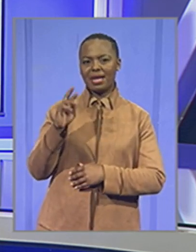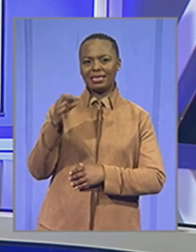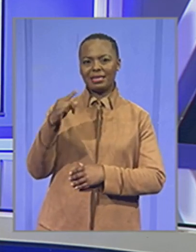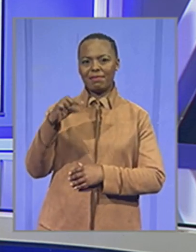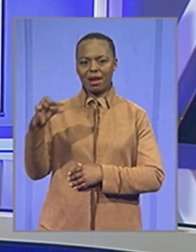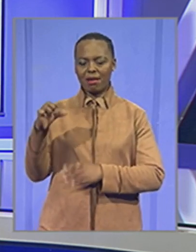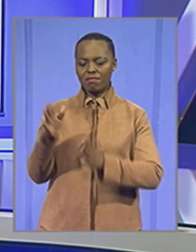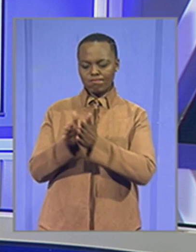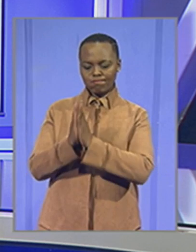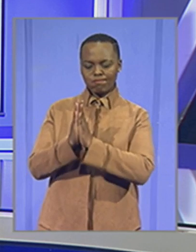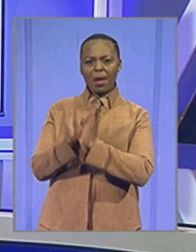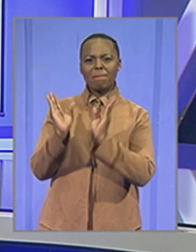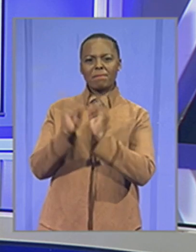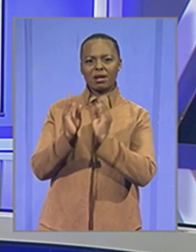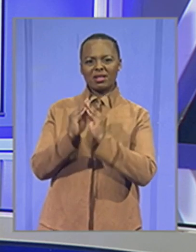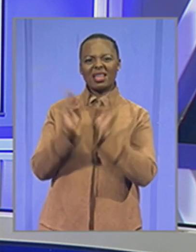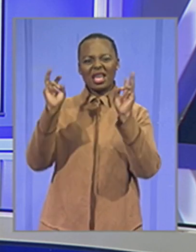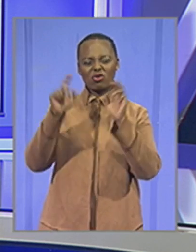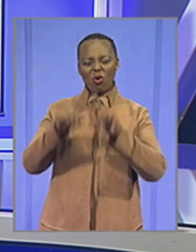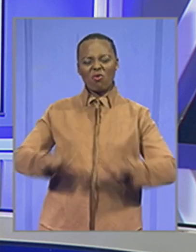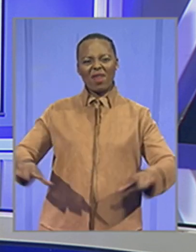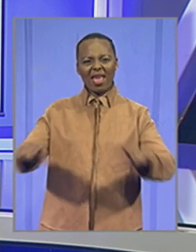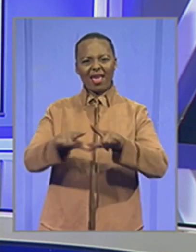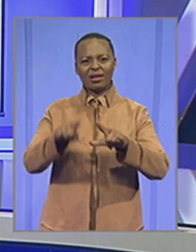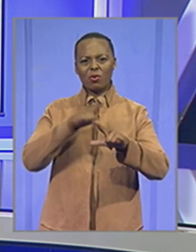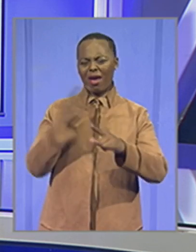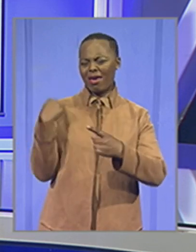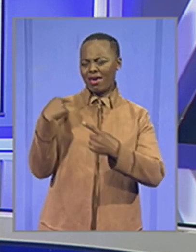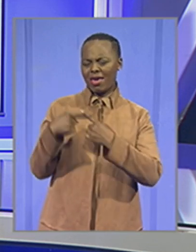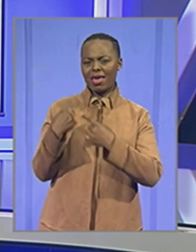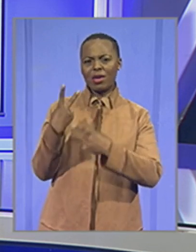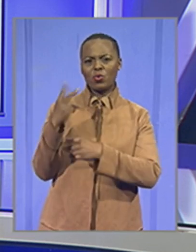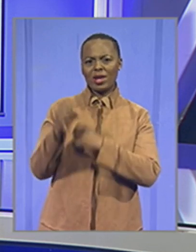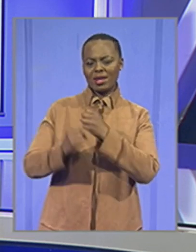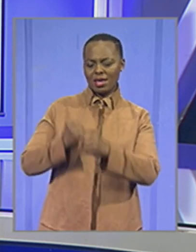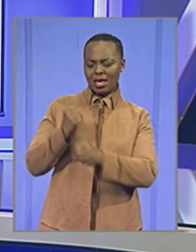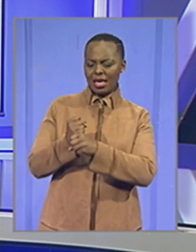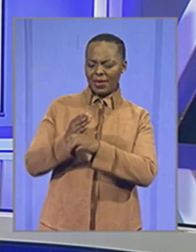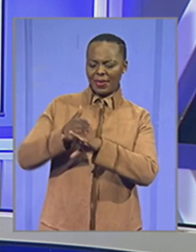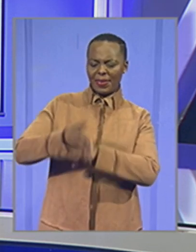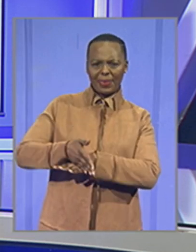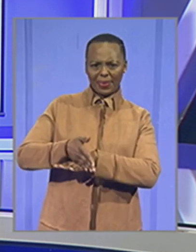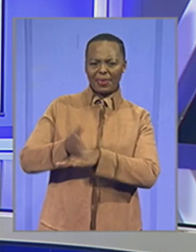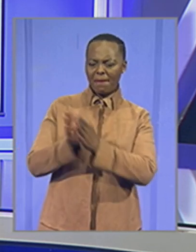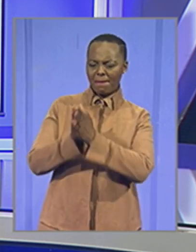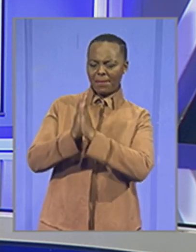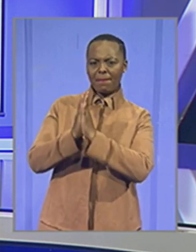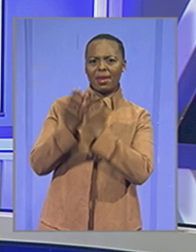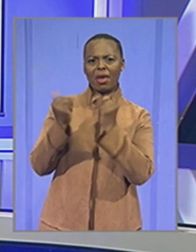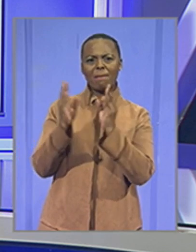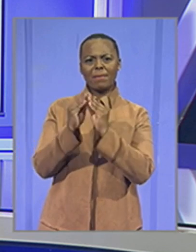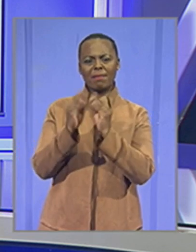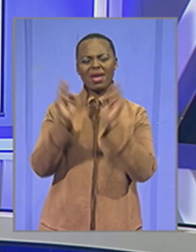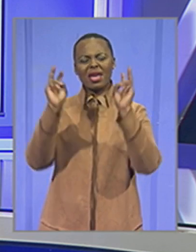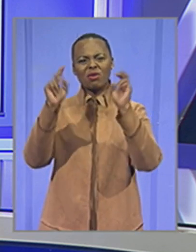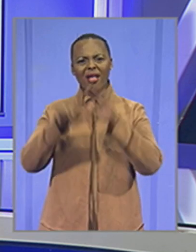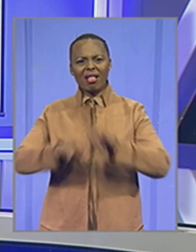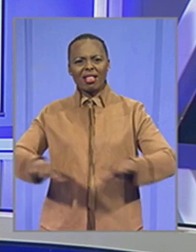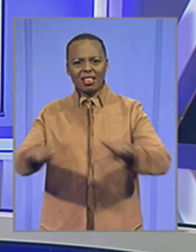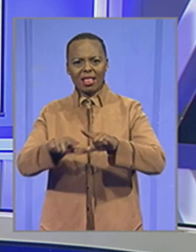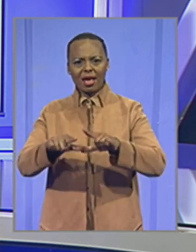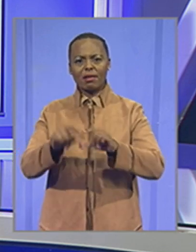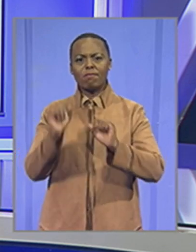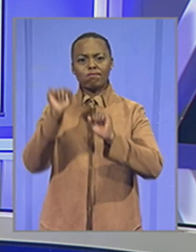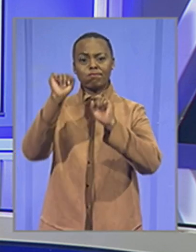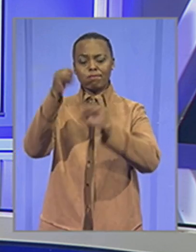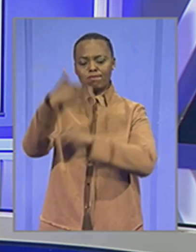kopo ya lefatshe e sa leng dirilwe dingwaga di le 20 tse di fetileng. Baagi ba tlhotse ba dira ditshupetso kwa ntlenyana ga dikantoro